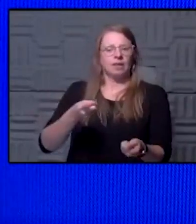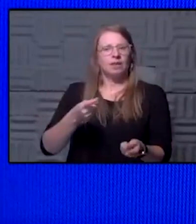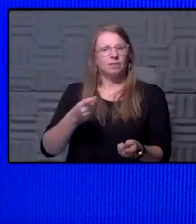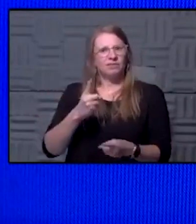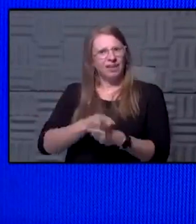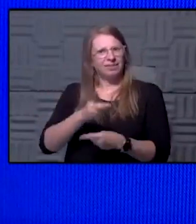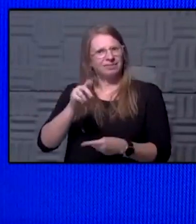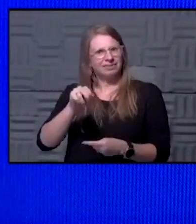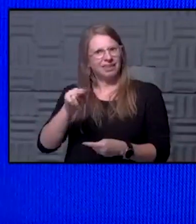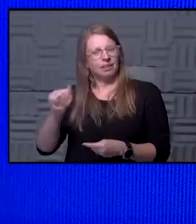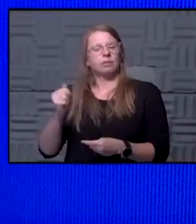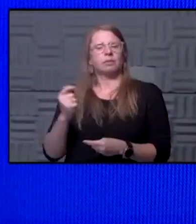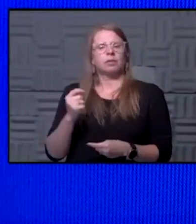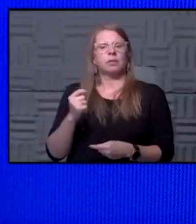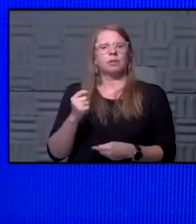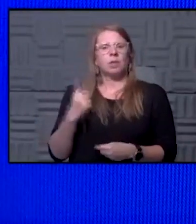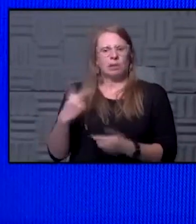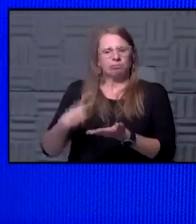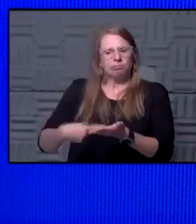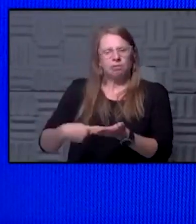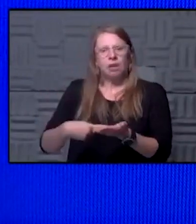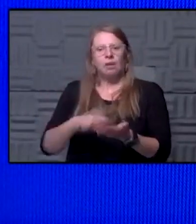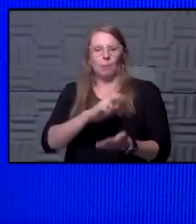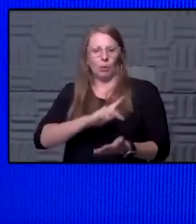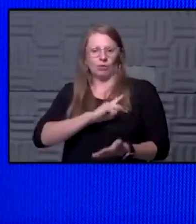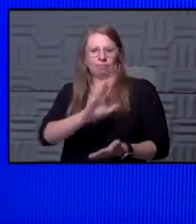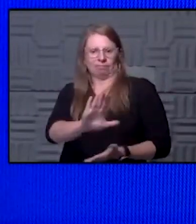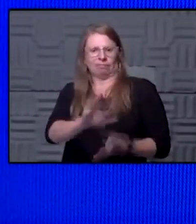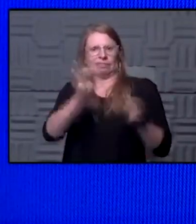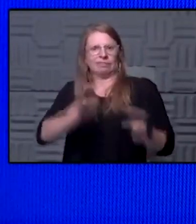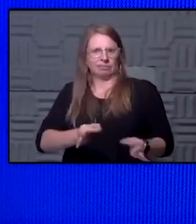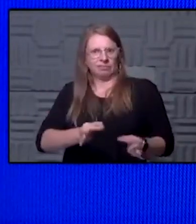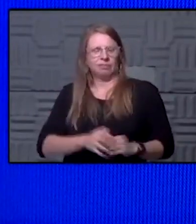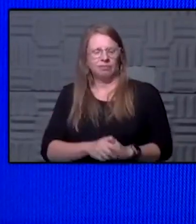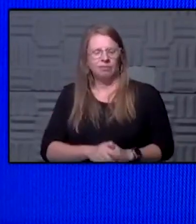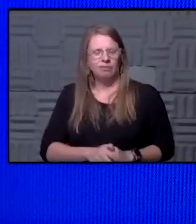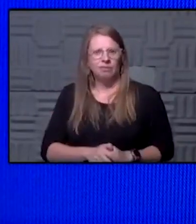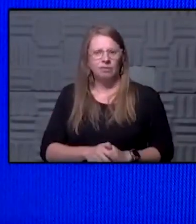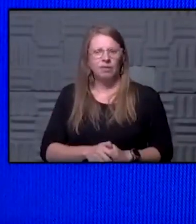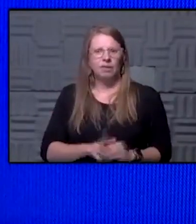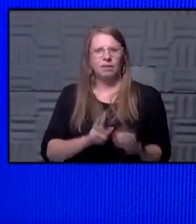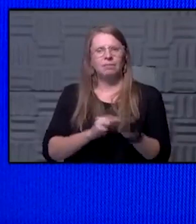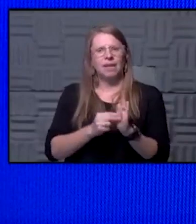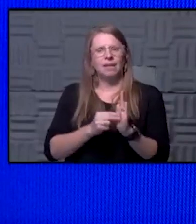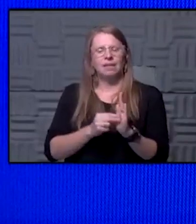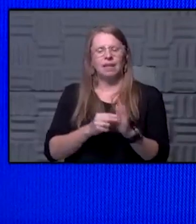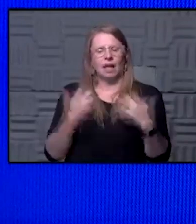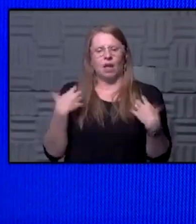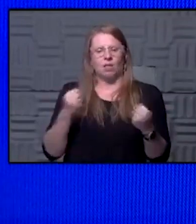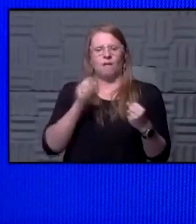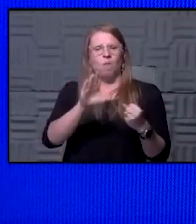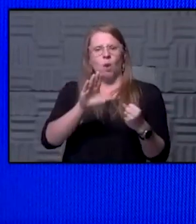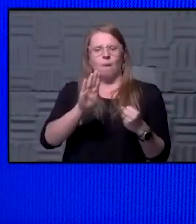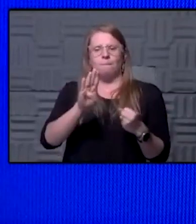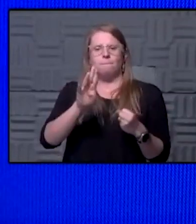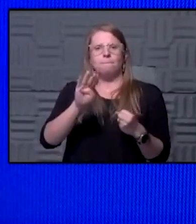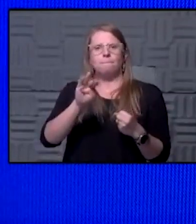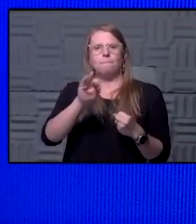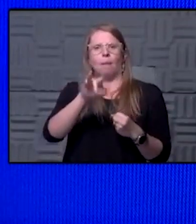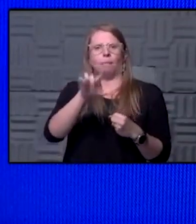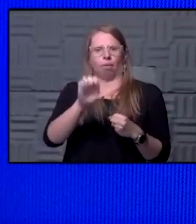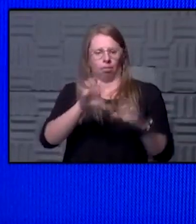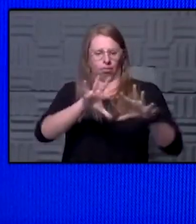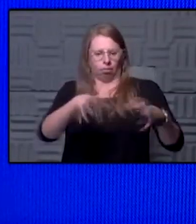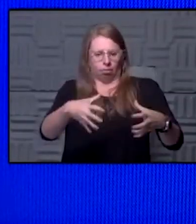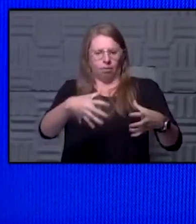that really it's a highly personal decision, and you've got to make a decision about the health of your bubble and a level of